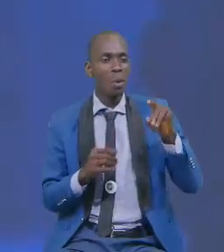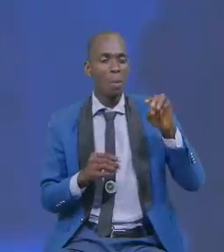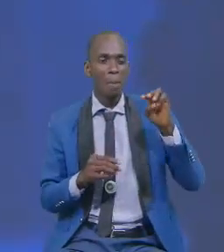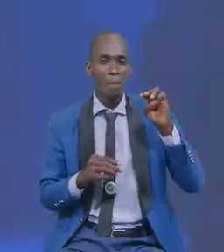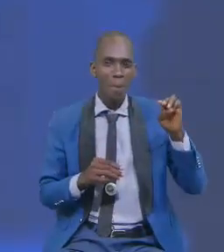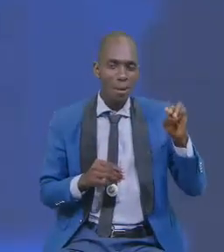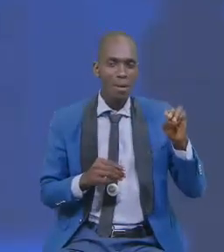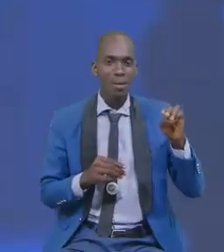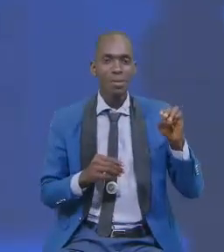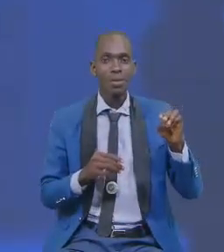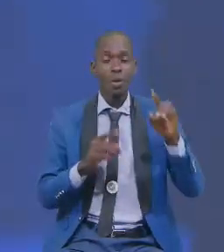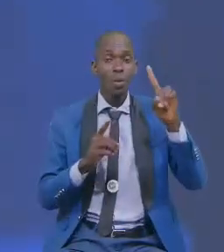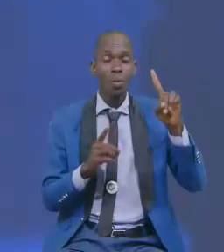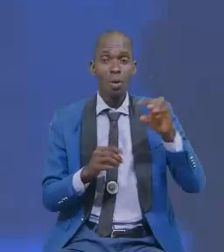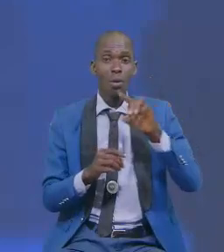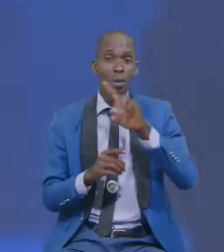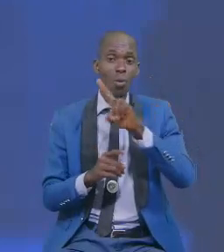$100,000 genuine.